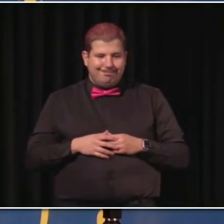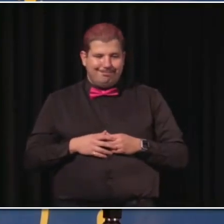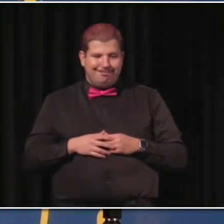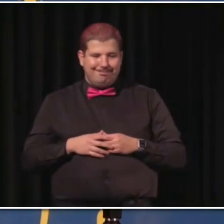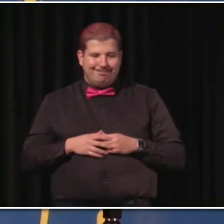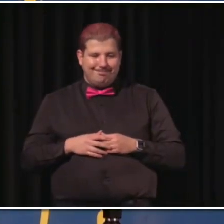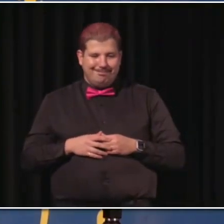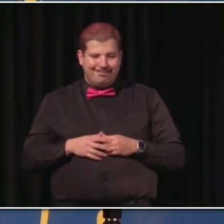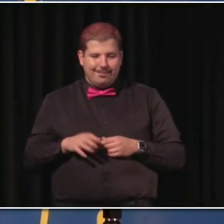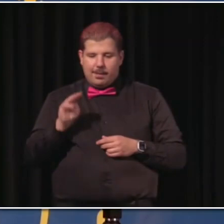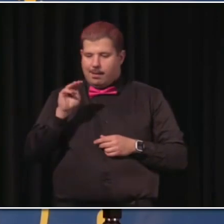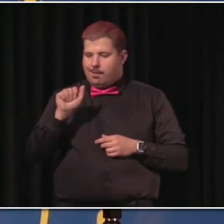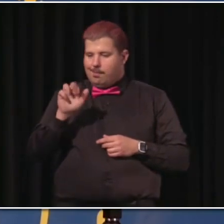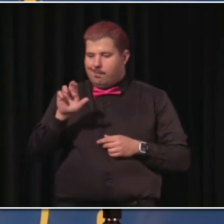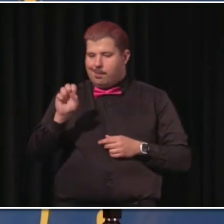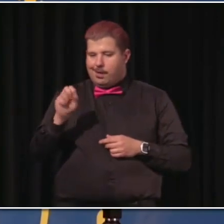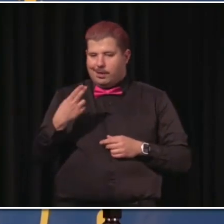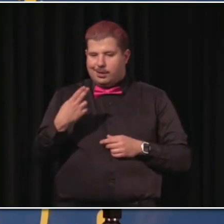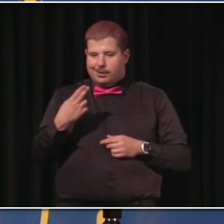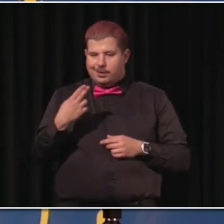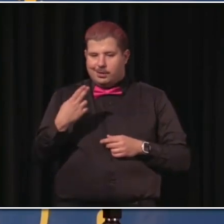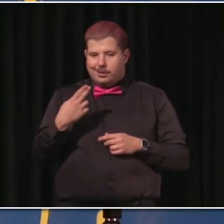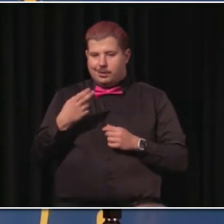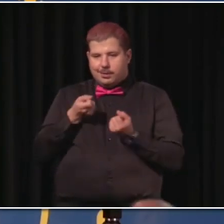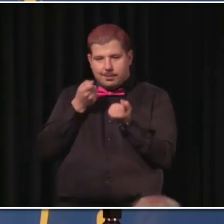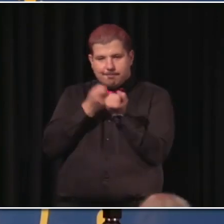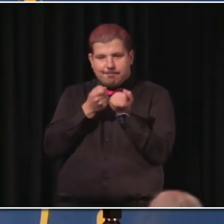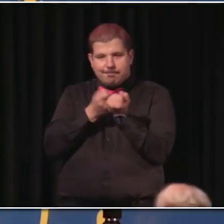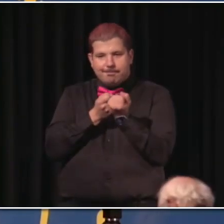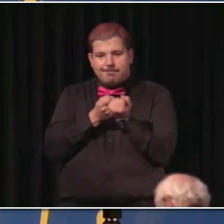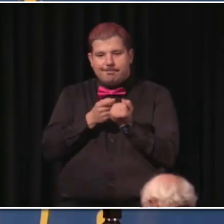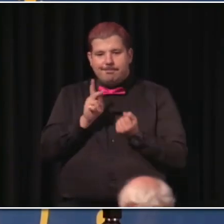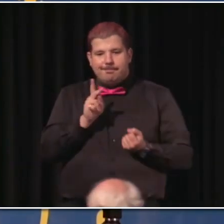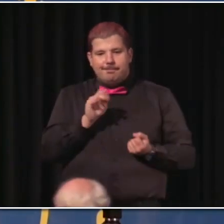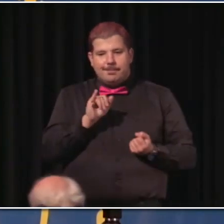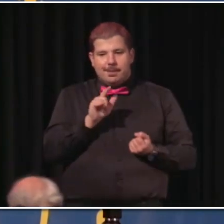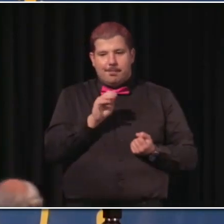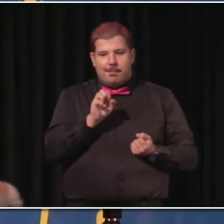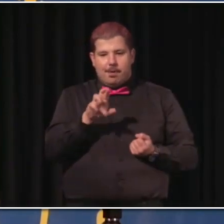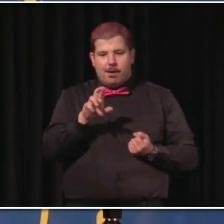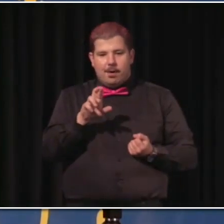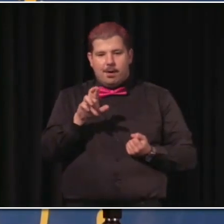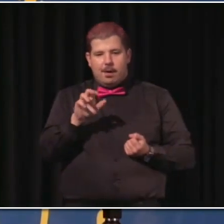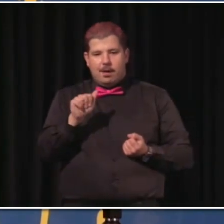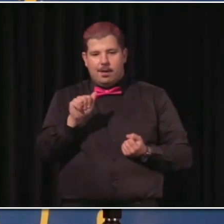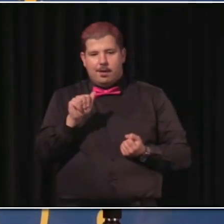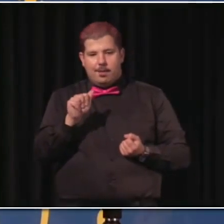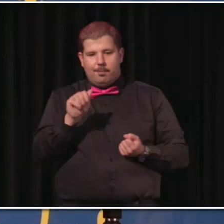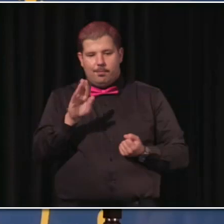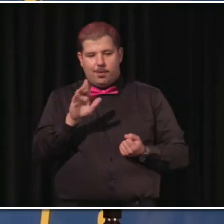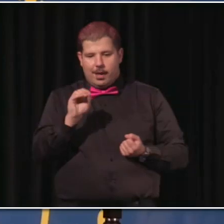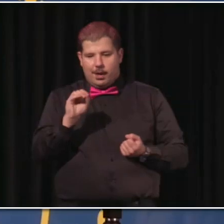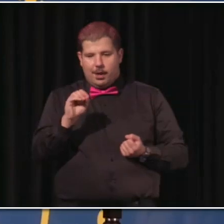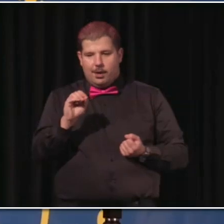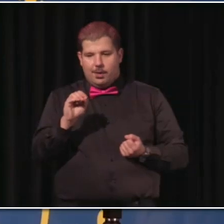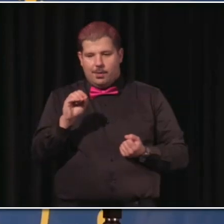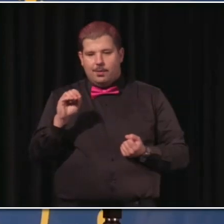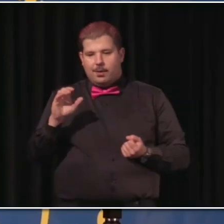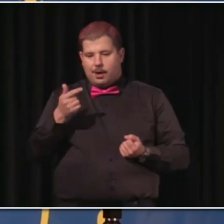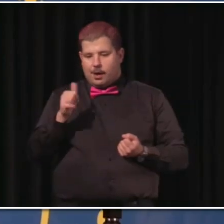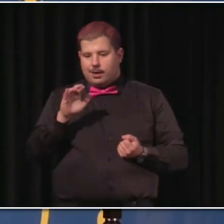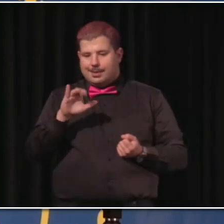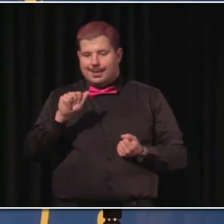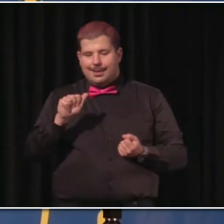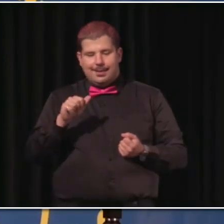And in March, ICE deported Kilmar Abrego Garcia, father of 3 special